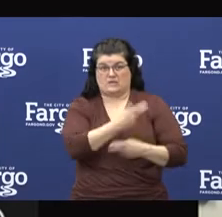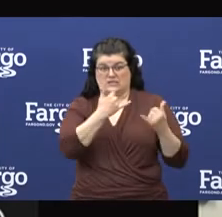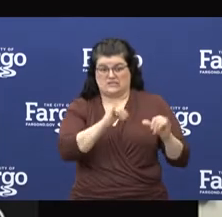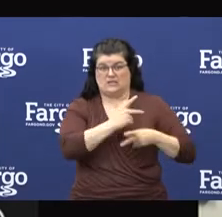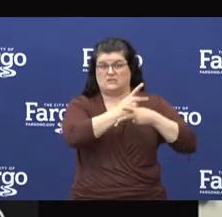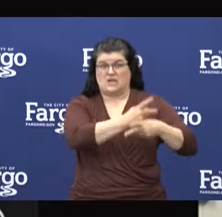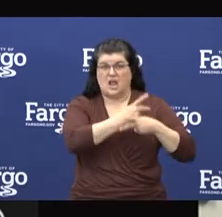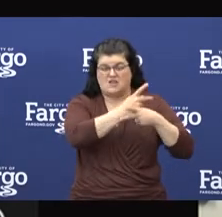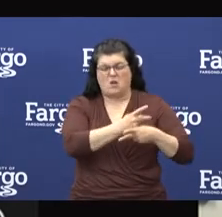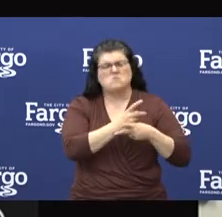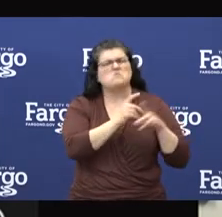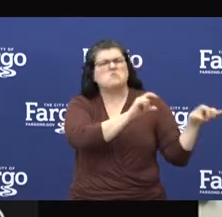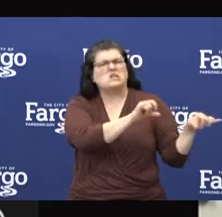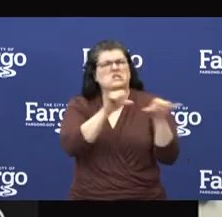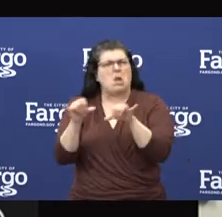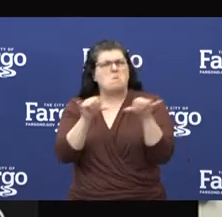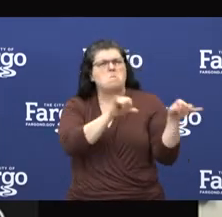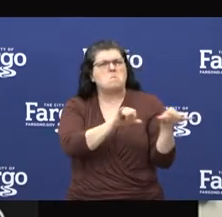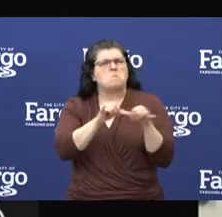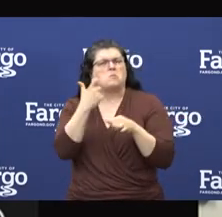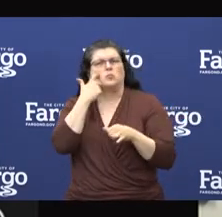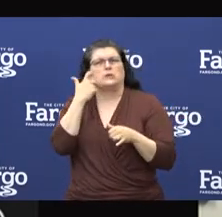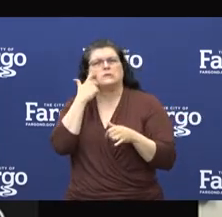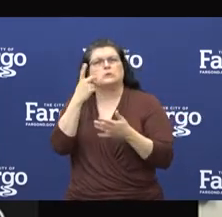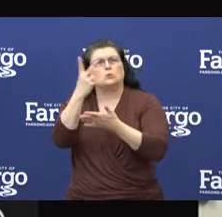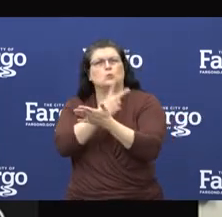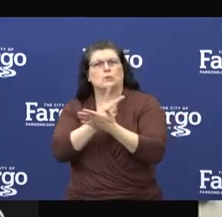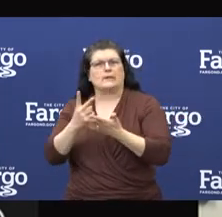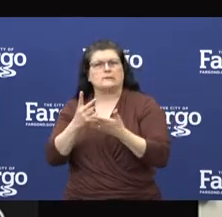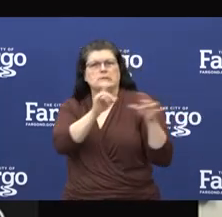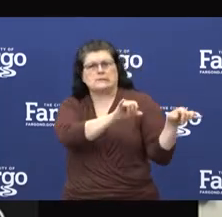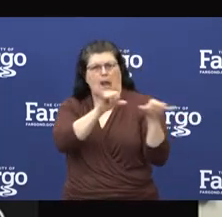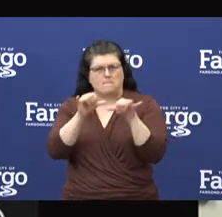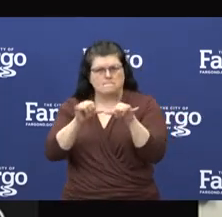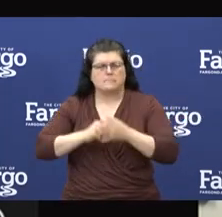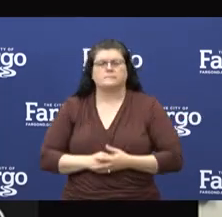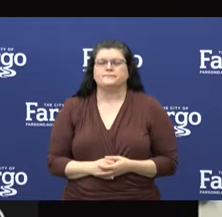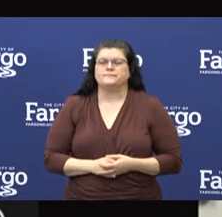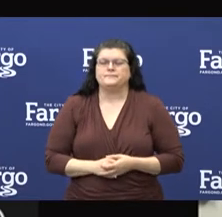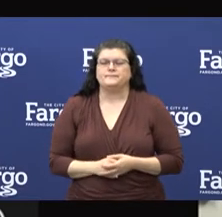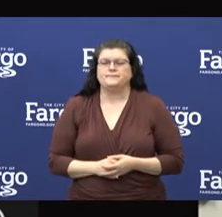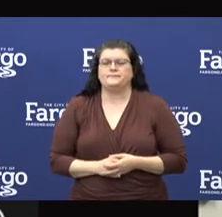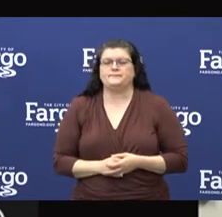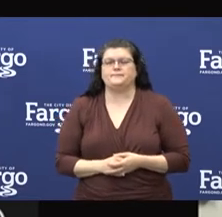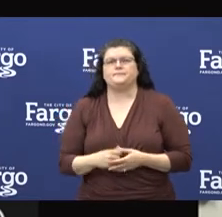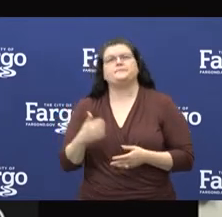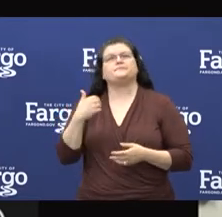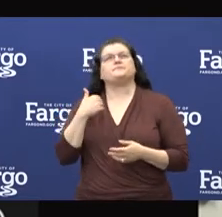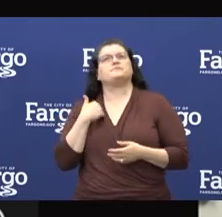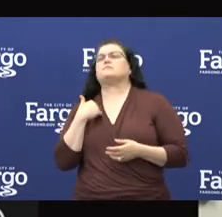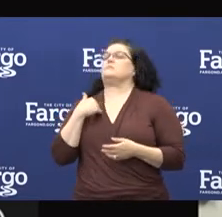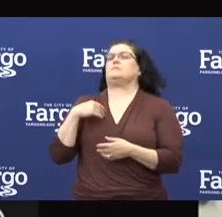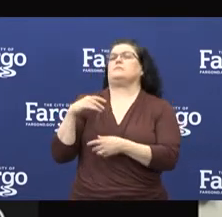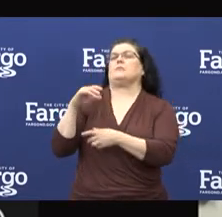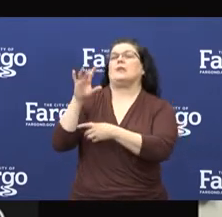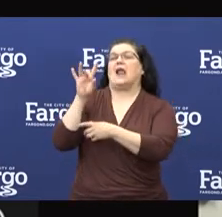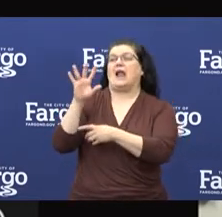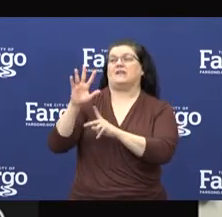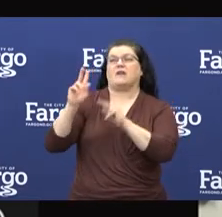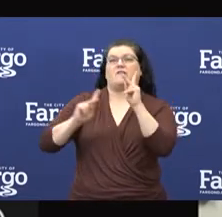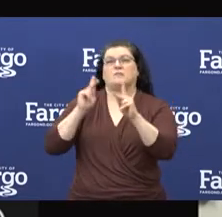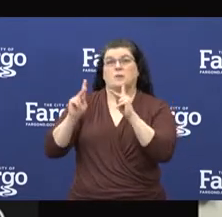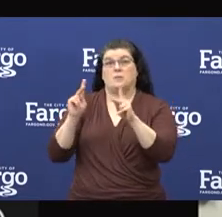very similar number that we've had over the last 2 weeks. We have had 85 Sanford